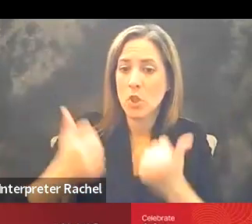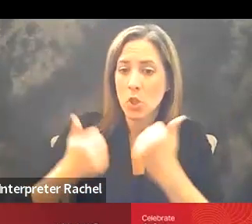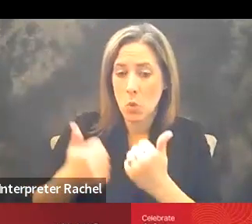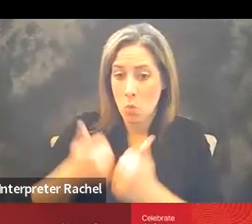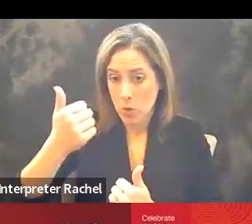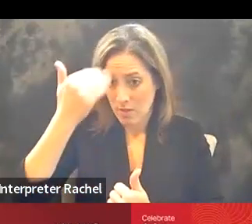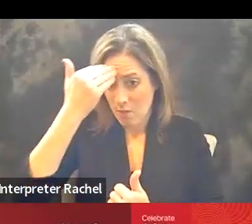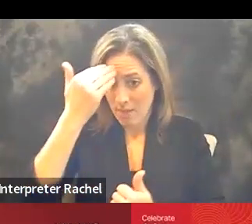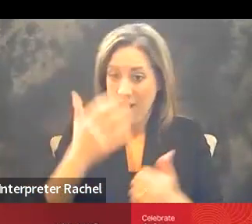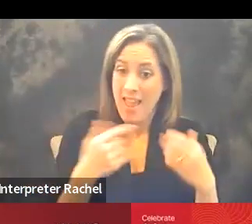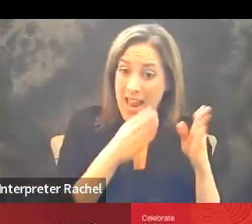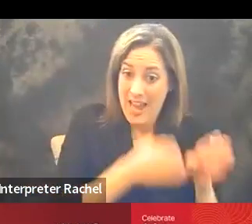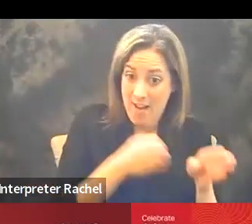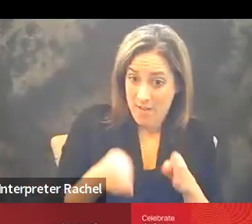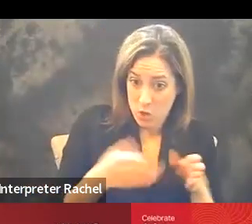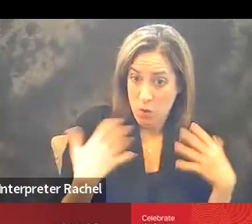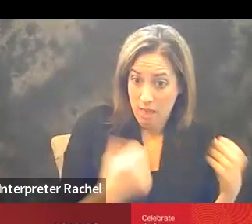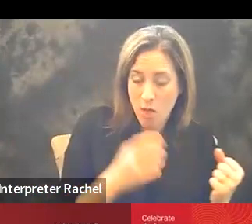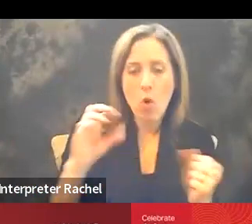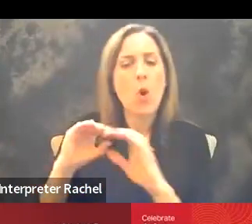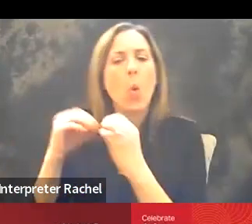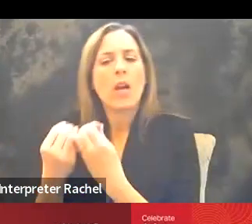it the individual health literacy or organizational?